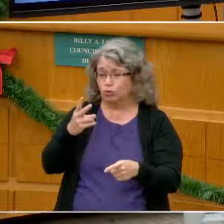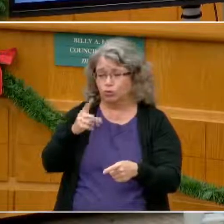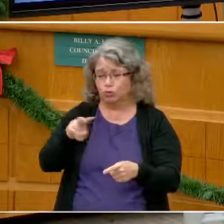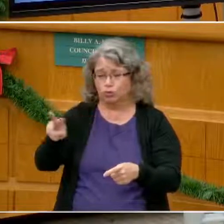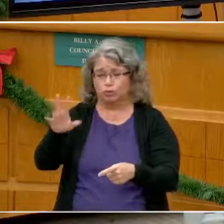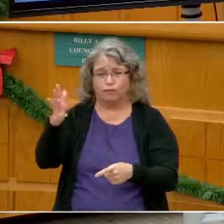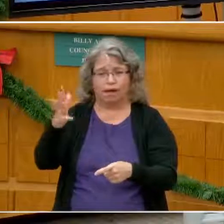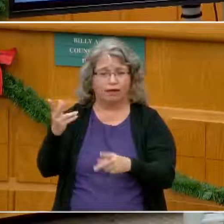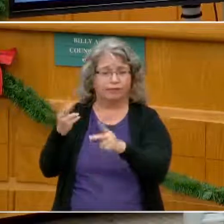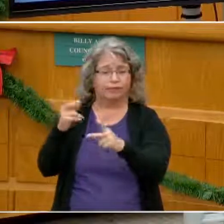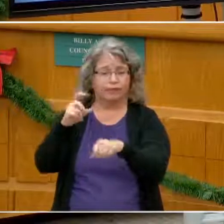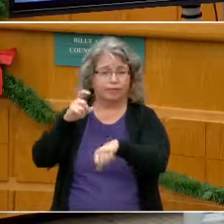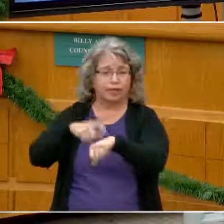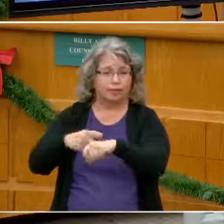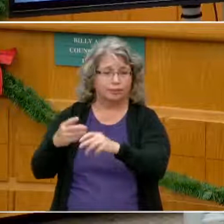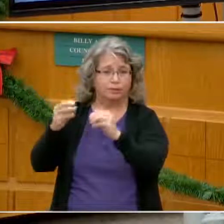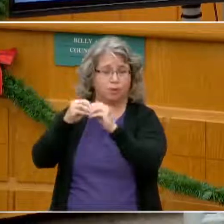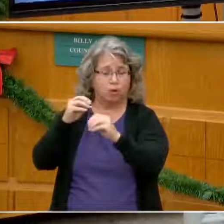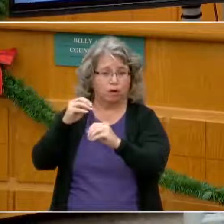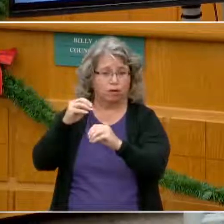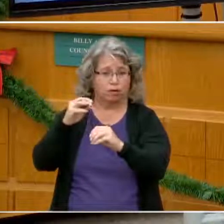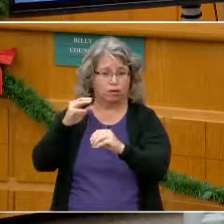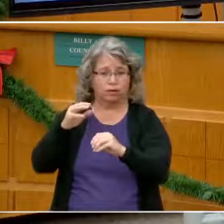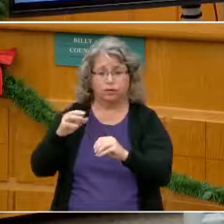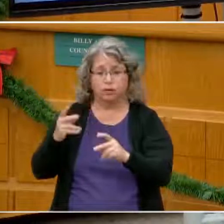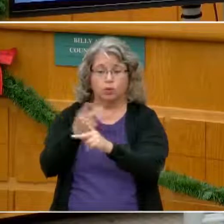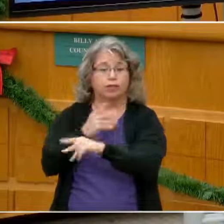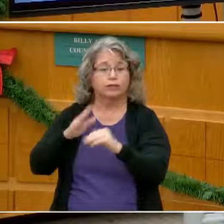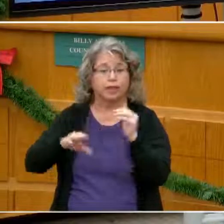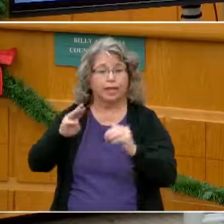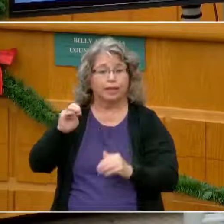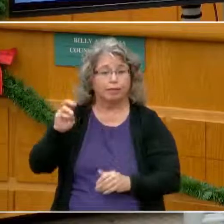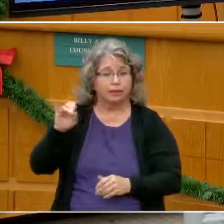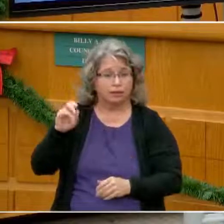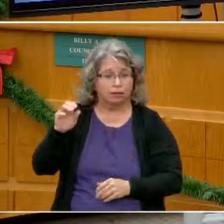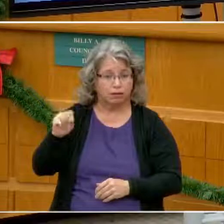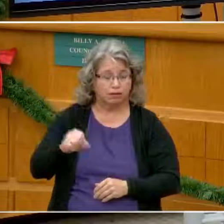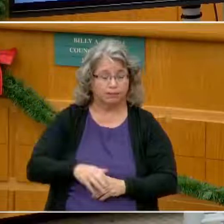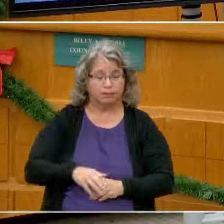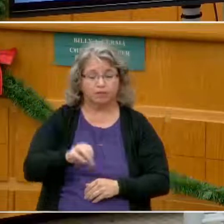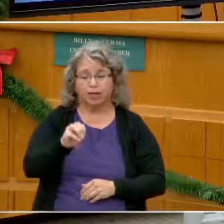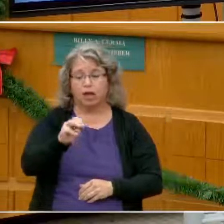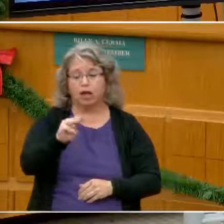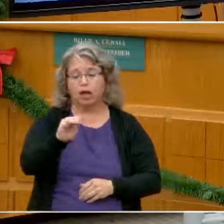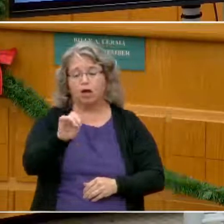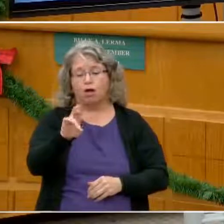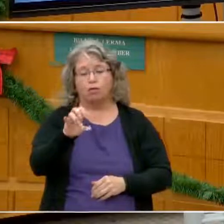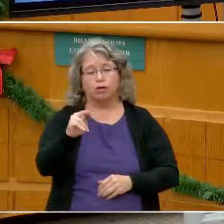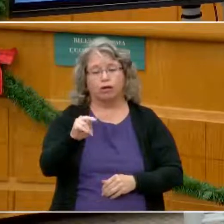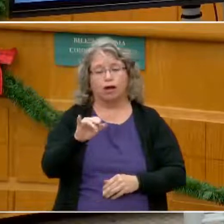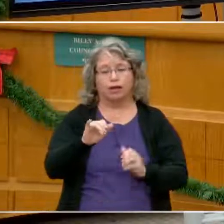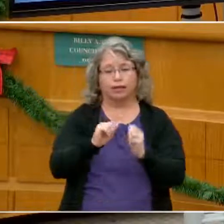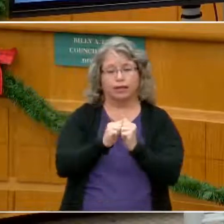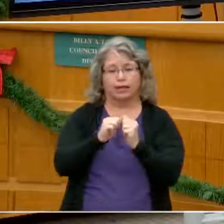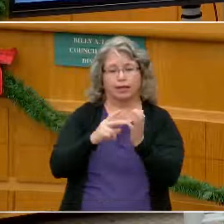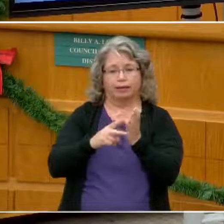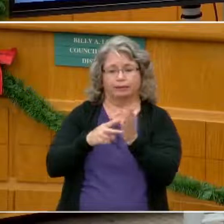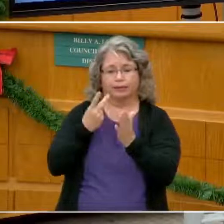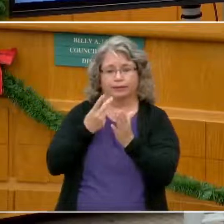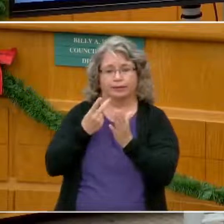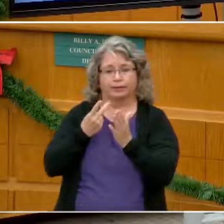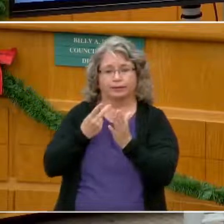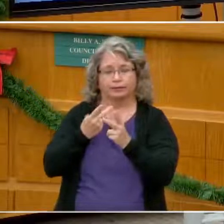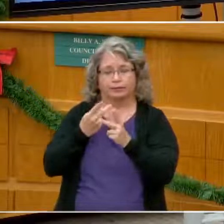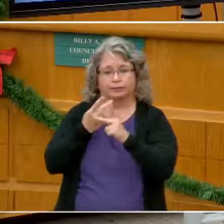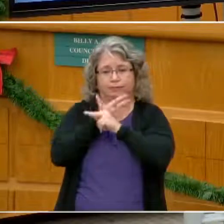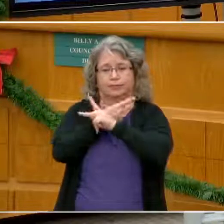contagious than measles. 2, Omicron replicates in your throat 70 times faster than Delta does. This is one of the